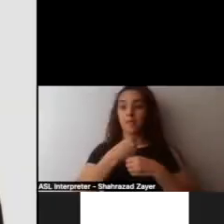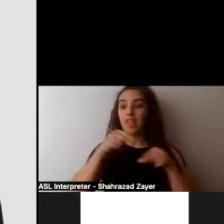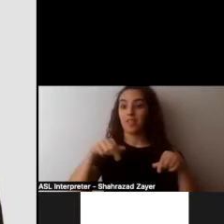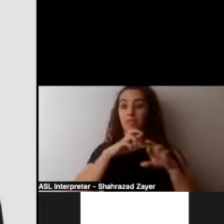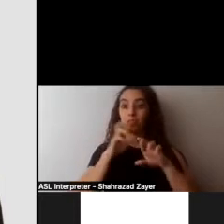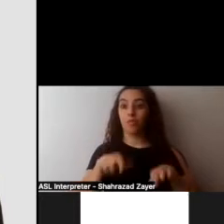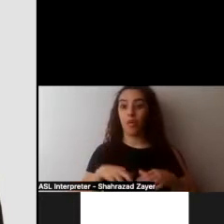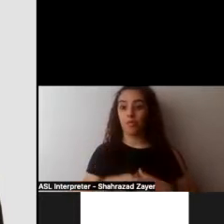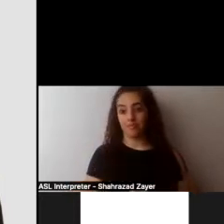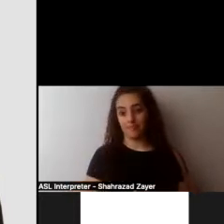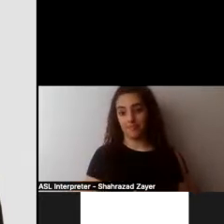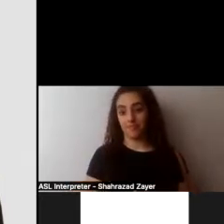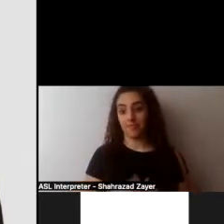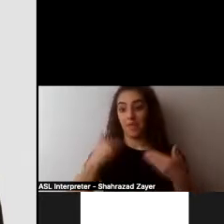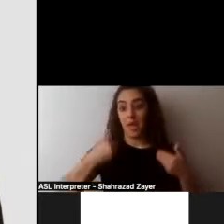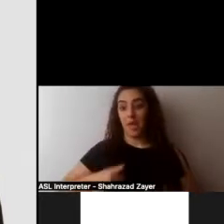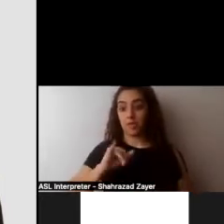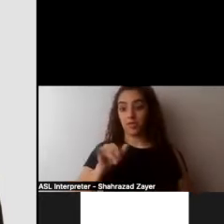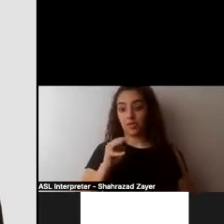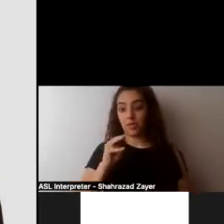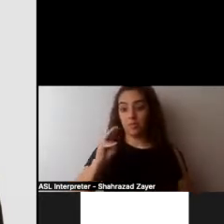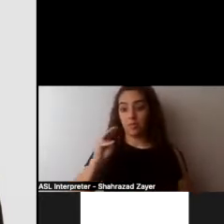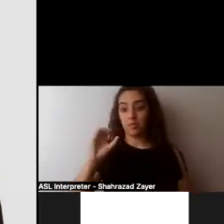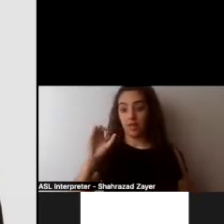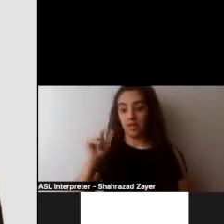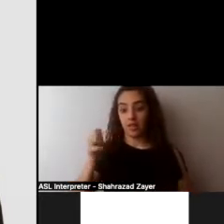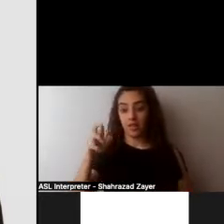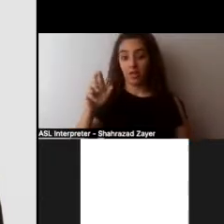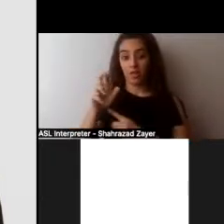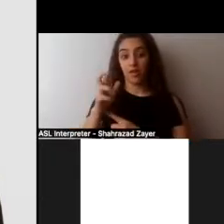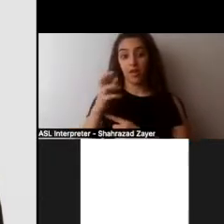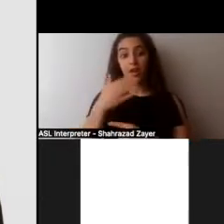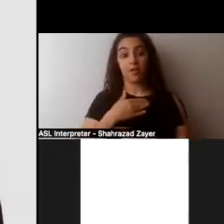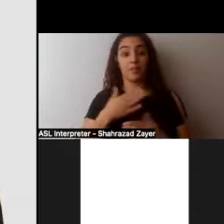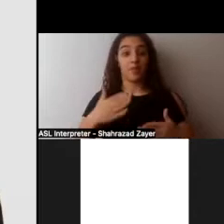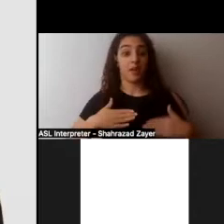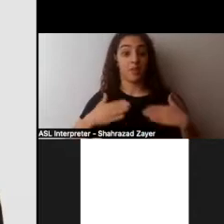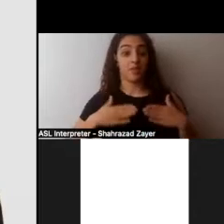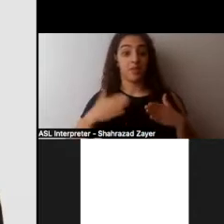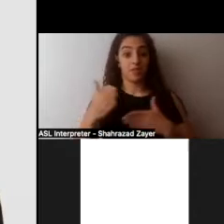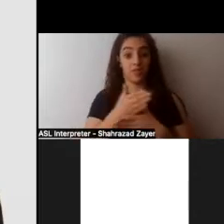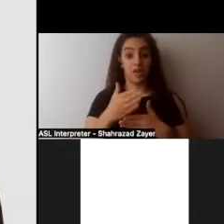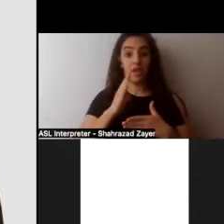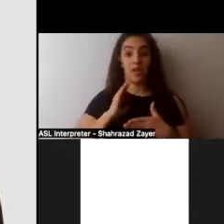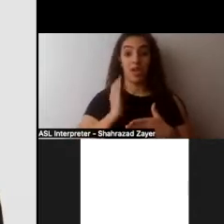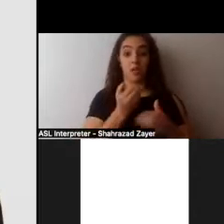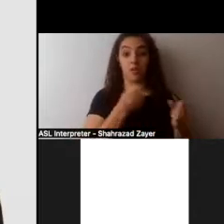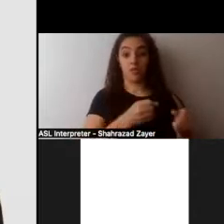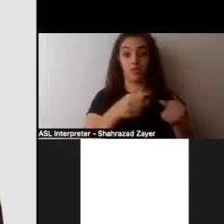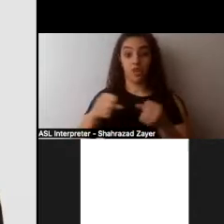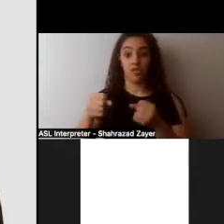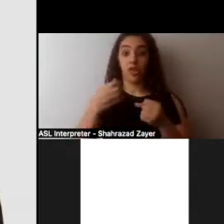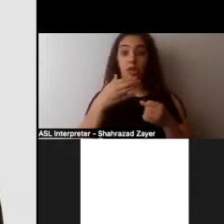I'm Jim McAleer. I have the privilege of chairing the Orange County Strategic Plan for Aging, as well as serving as the